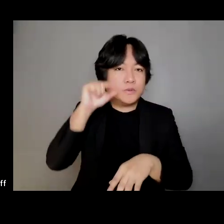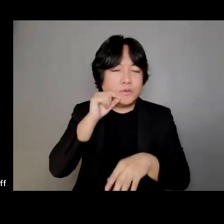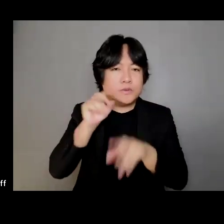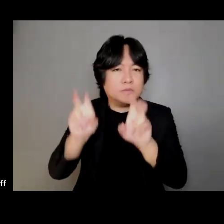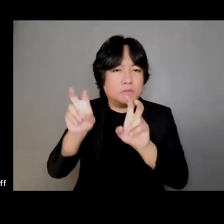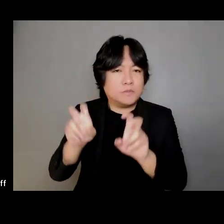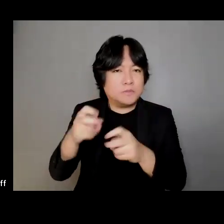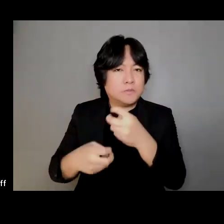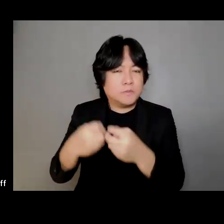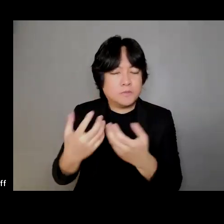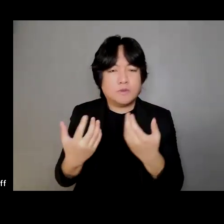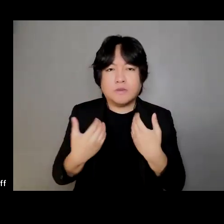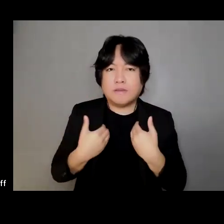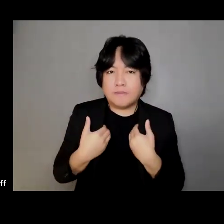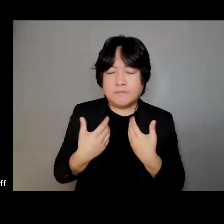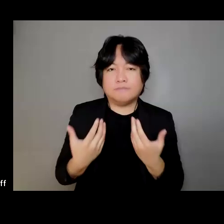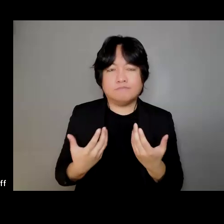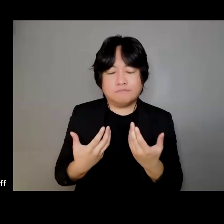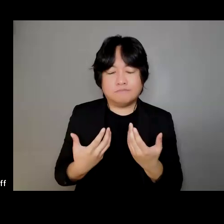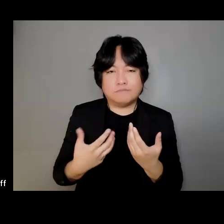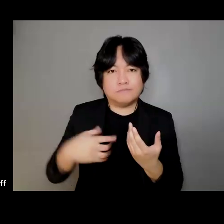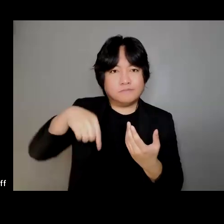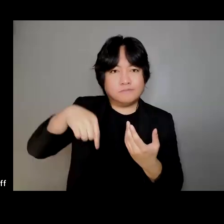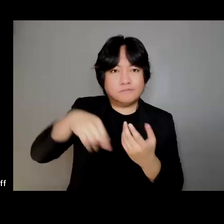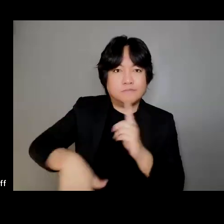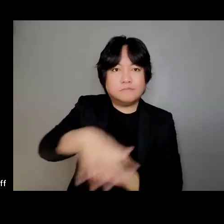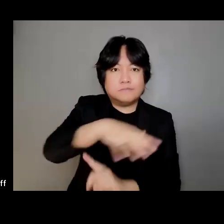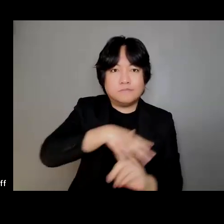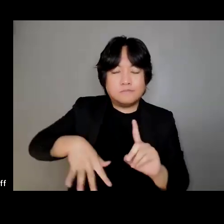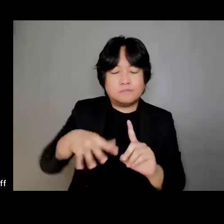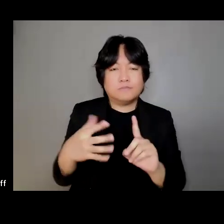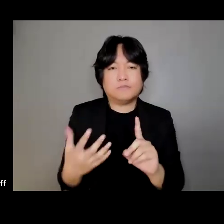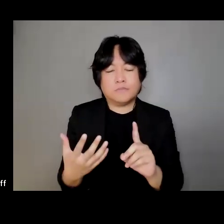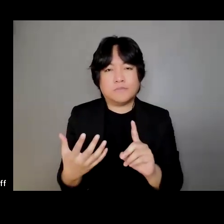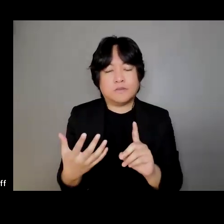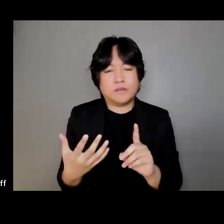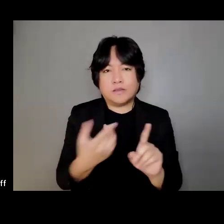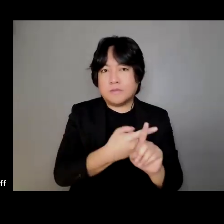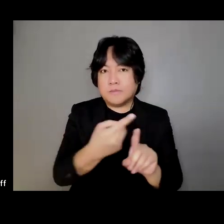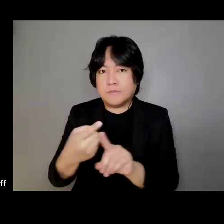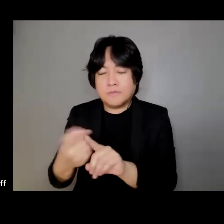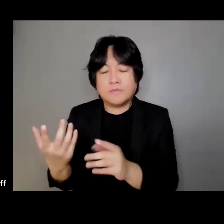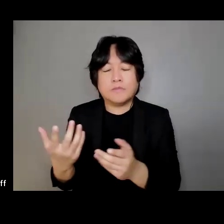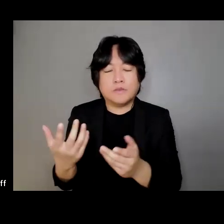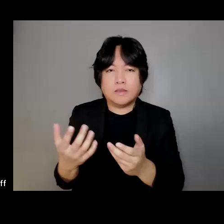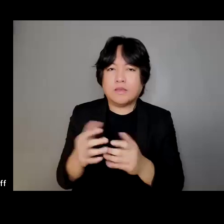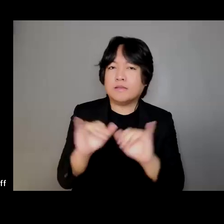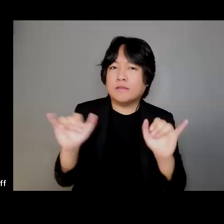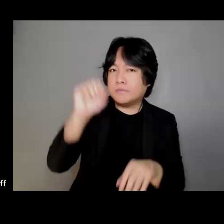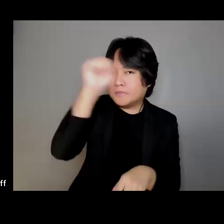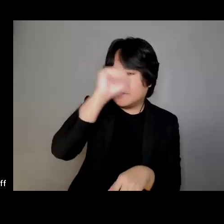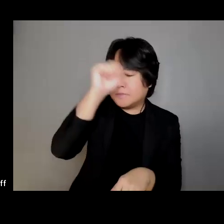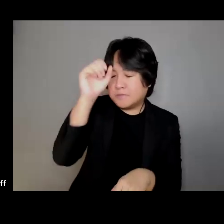within our specific fields, no, because we're all interdisciplinary scholars here, but also through our own scholarship,